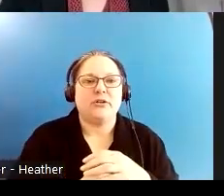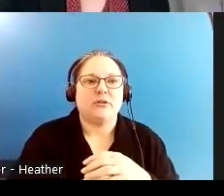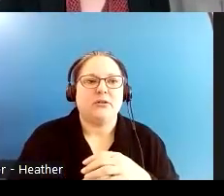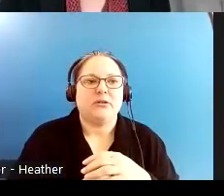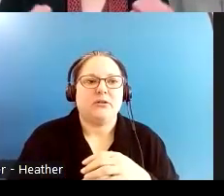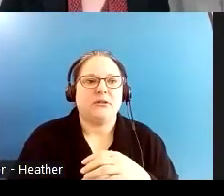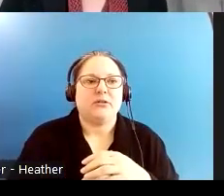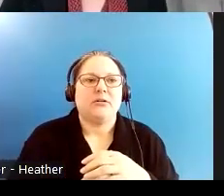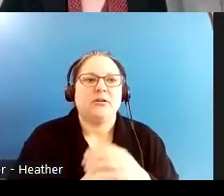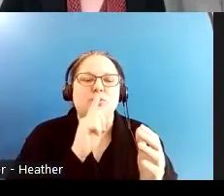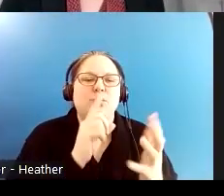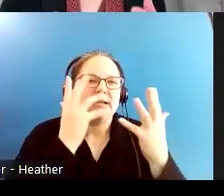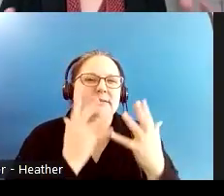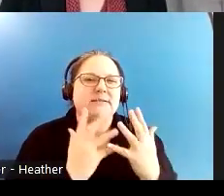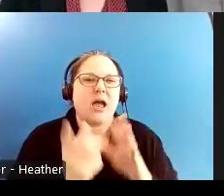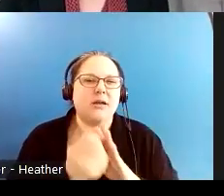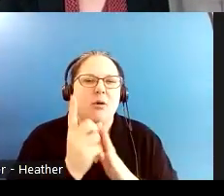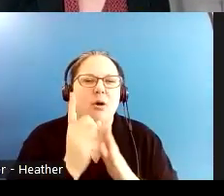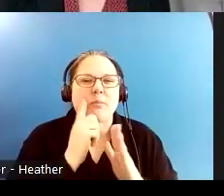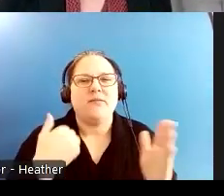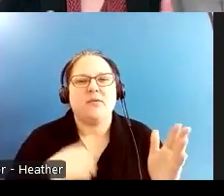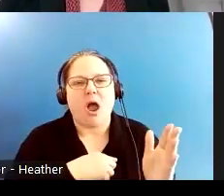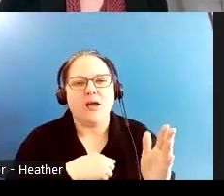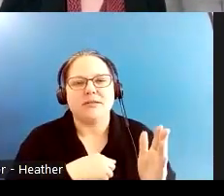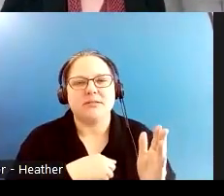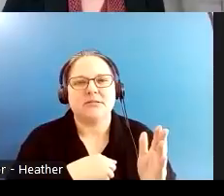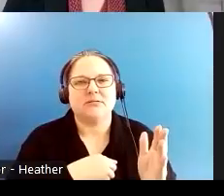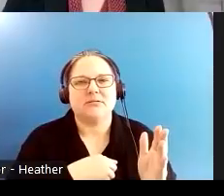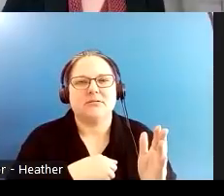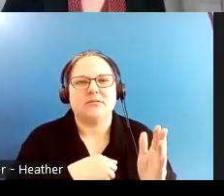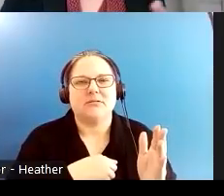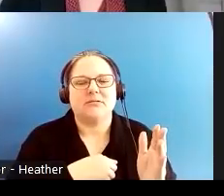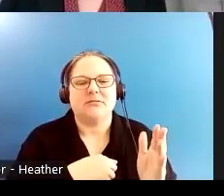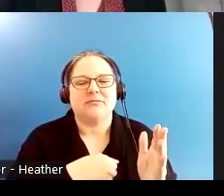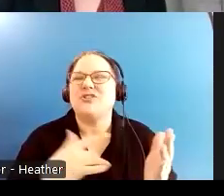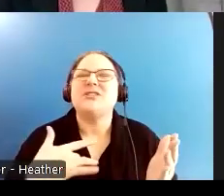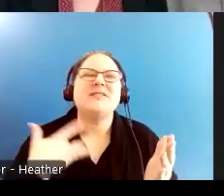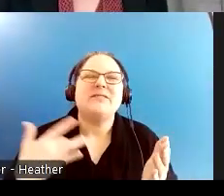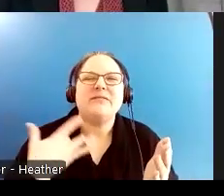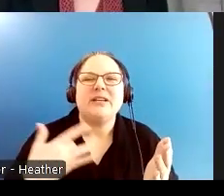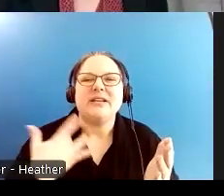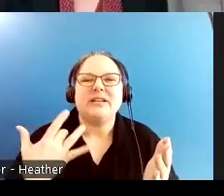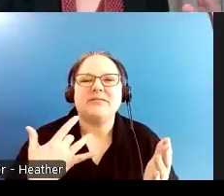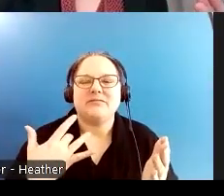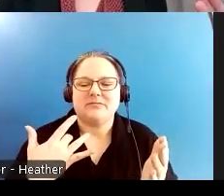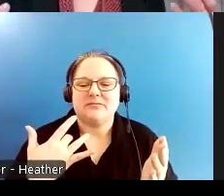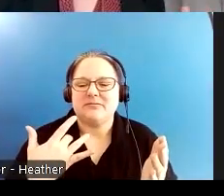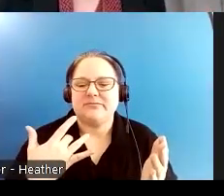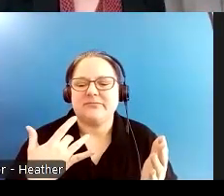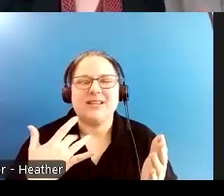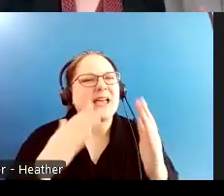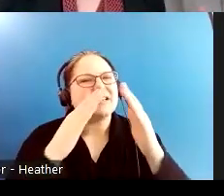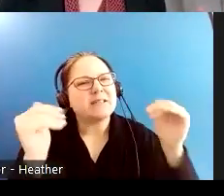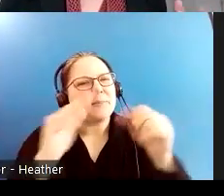sobering kind of moment for us, and just feeling like we're dealing with this systemic